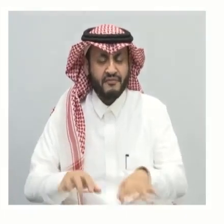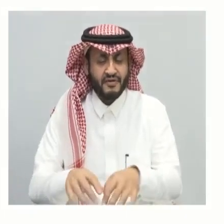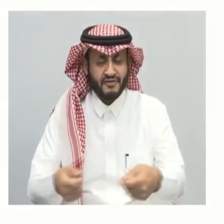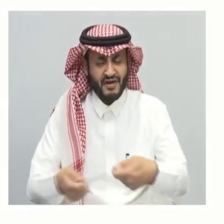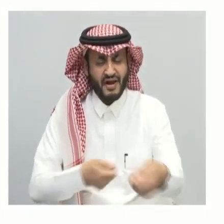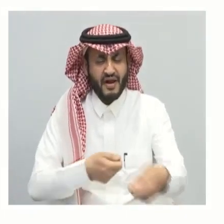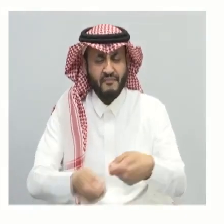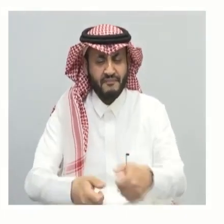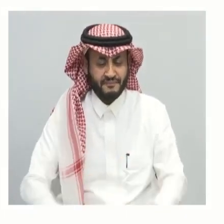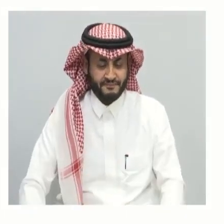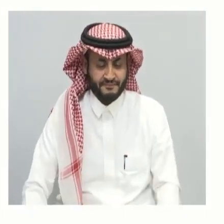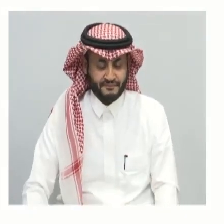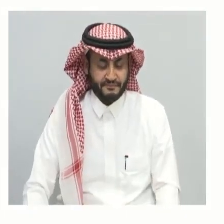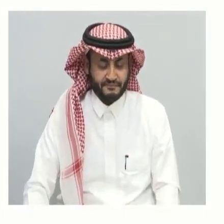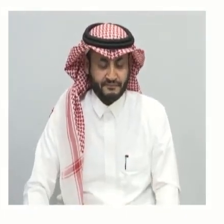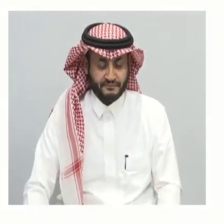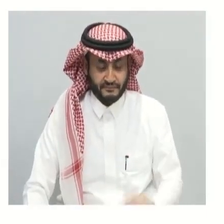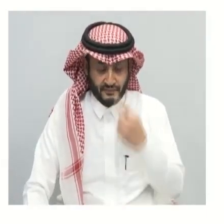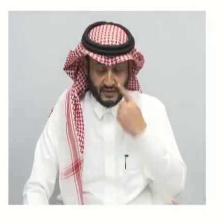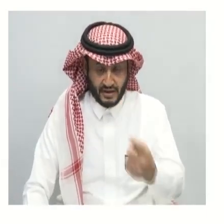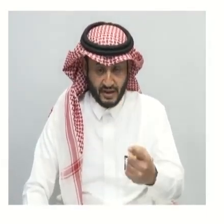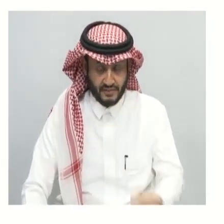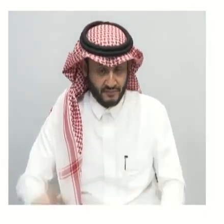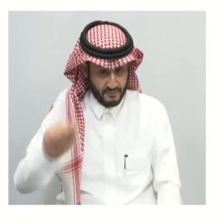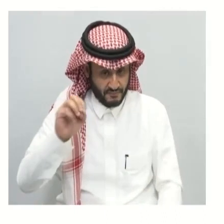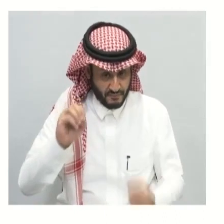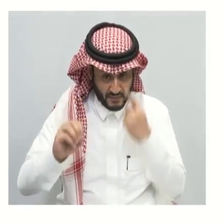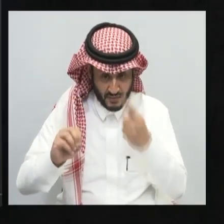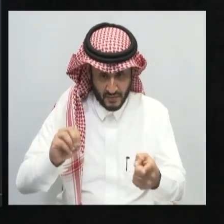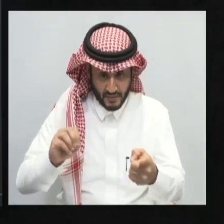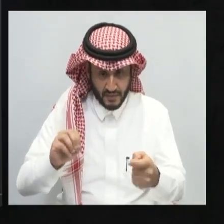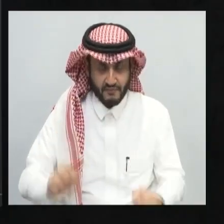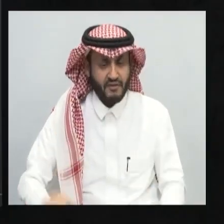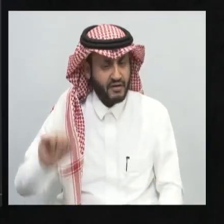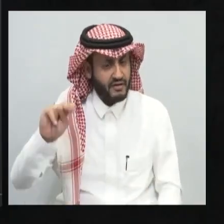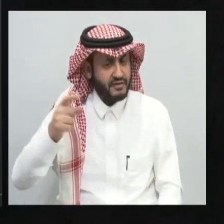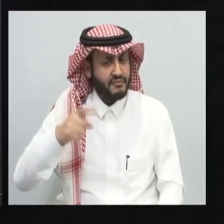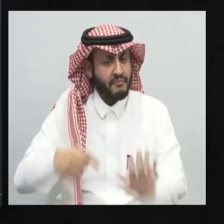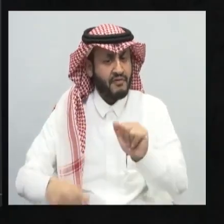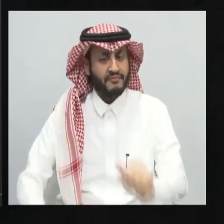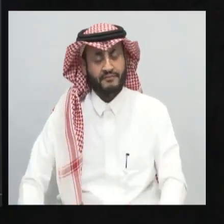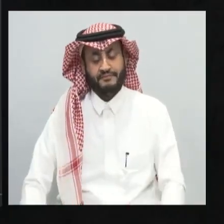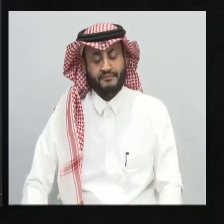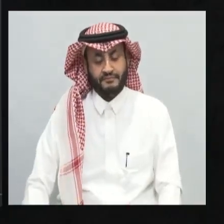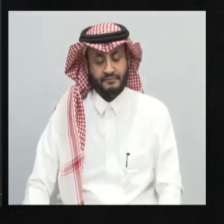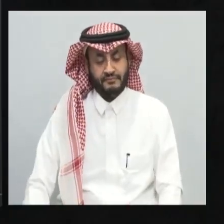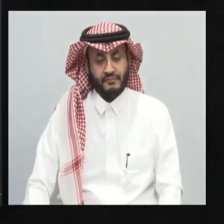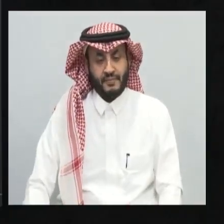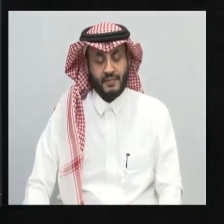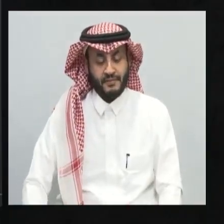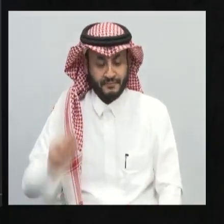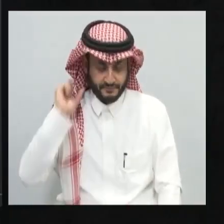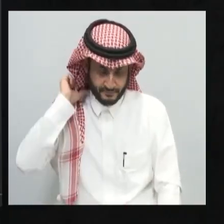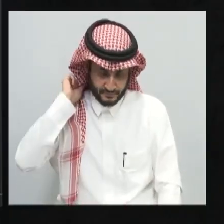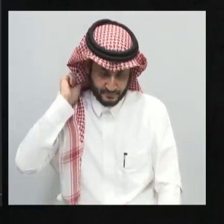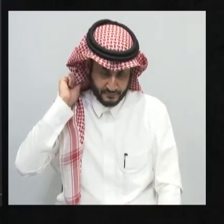after like, we will use the full infinitive. Just try to remember the list of the verbs and whether they will be followed